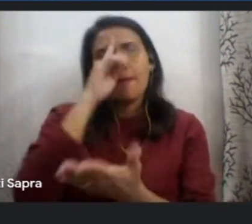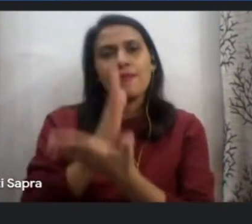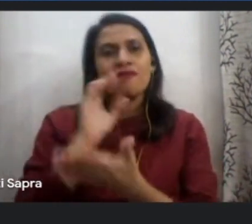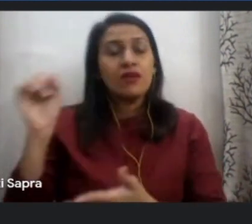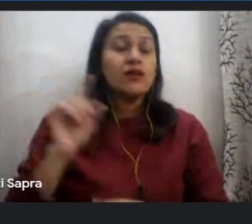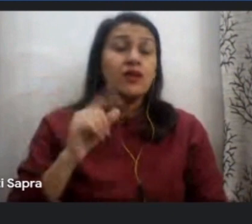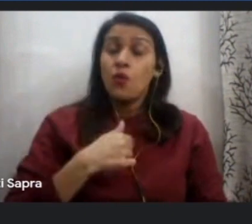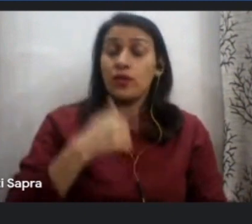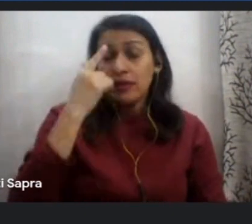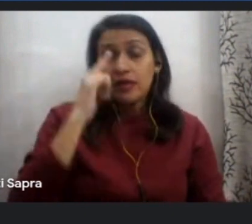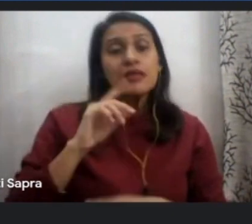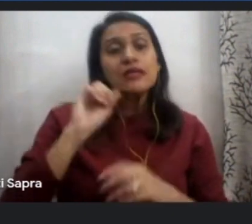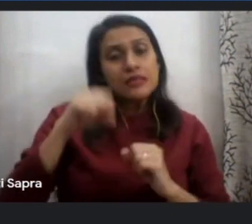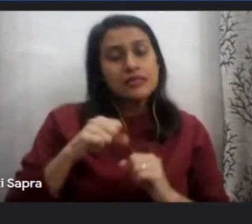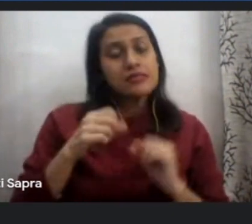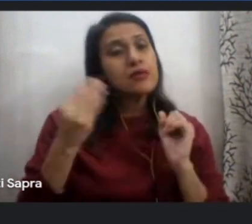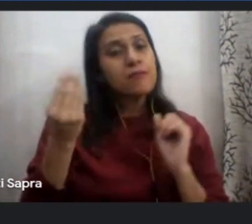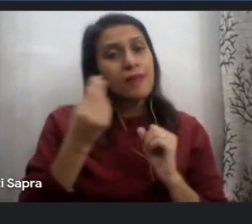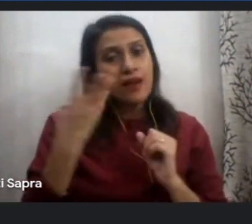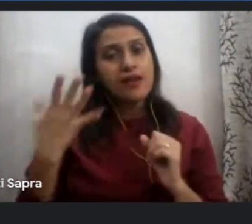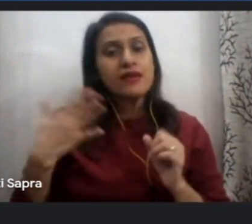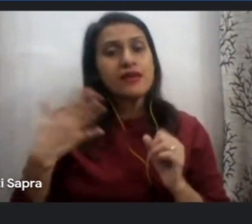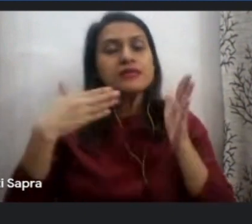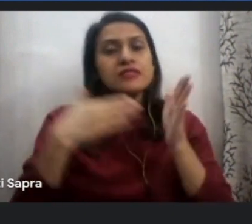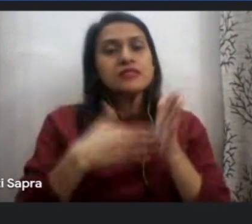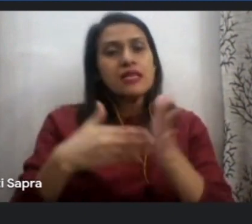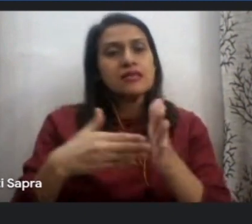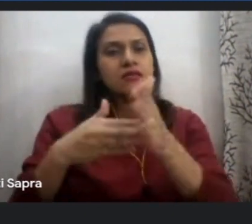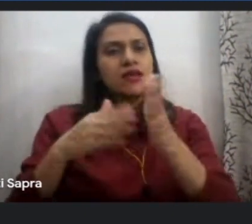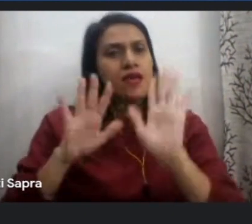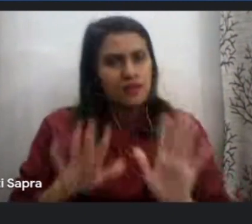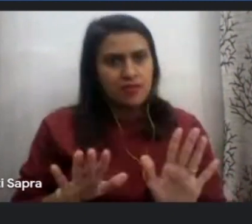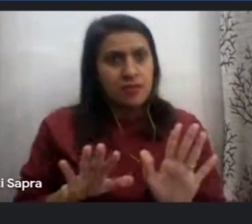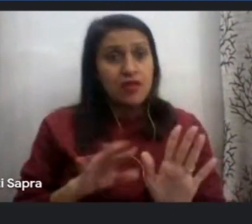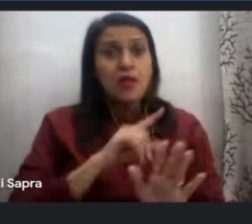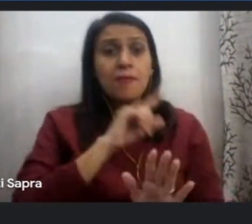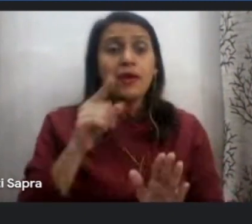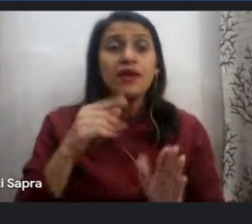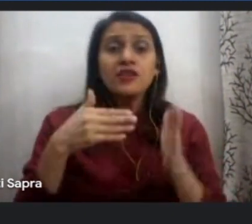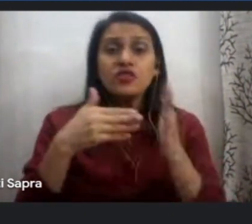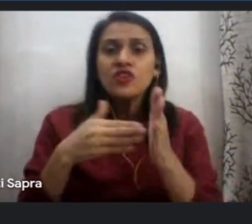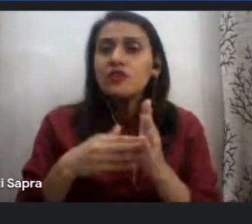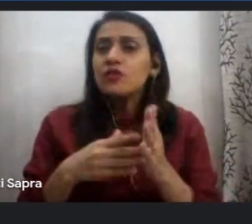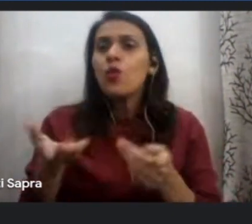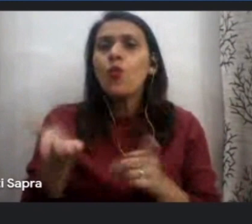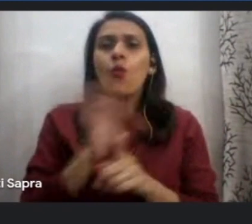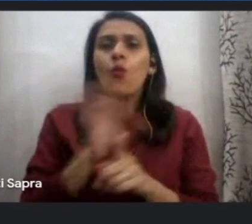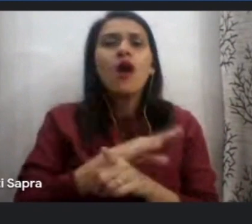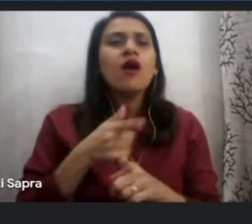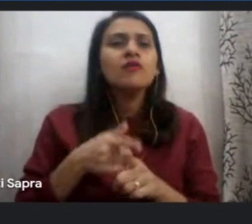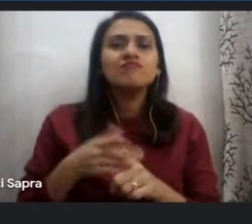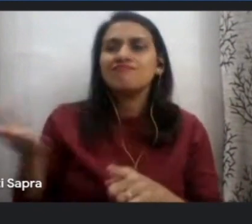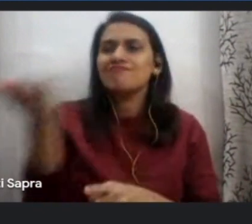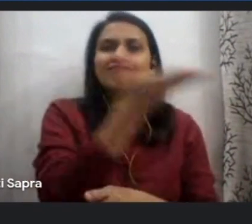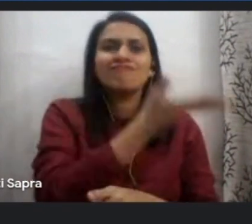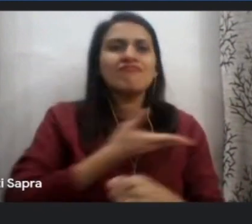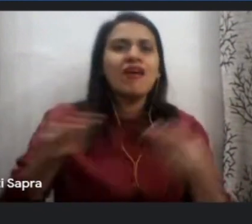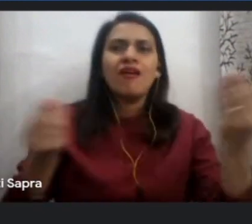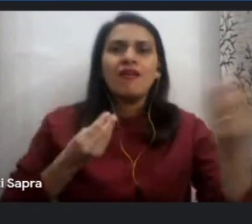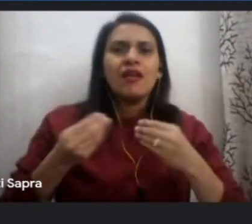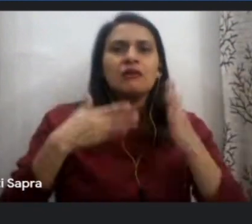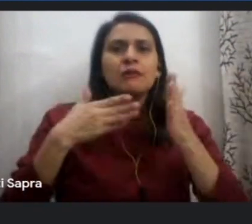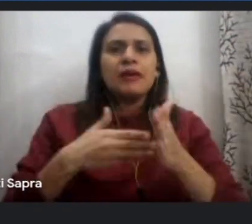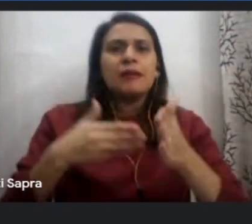challenges, and those challenges can be looked at from also the environmental support, right? The way